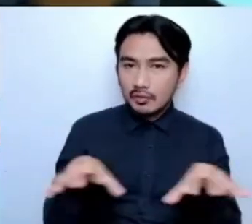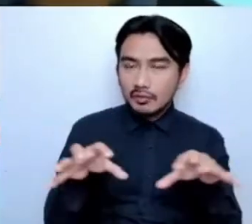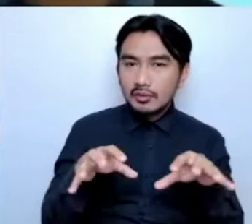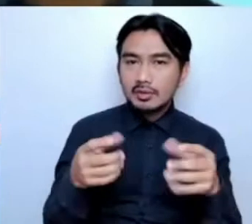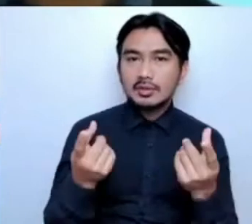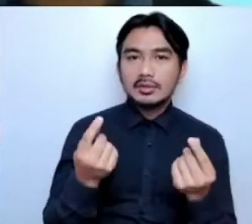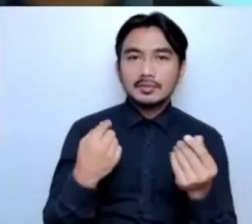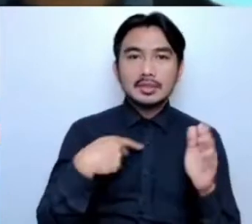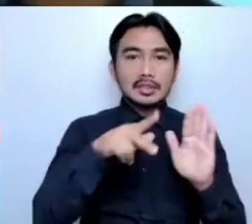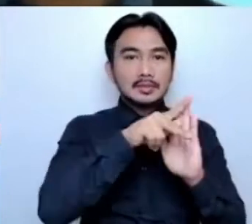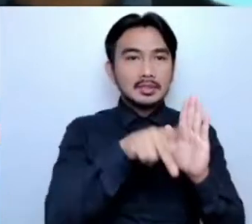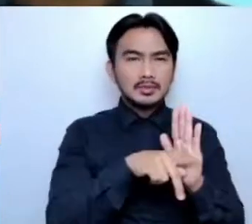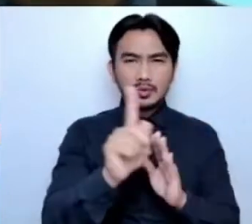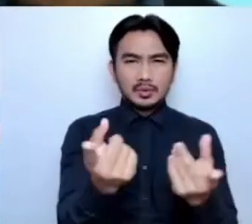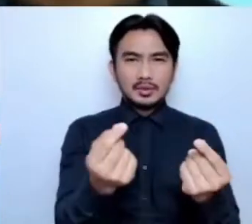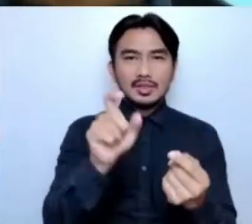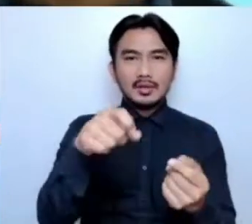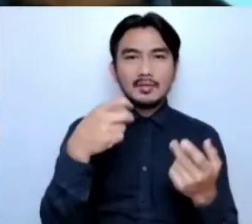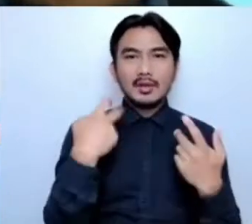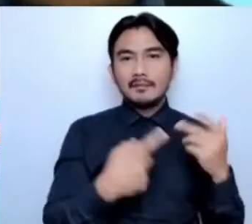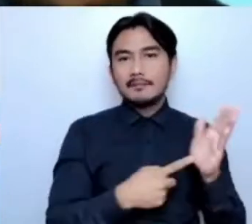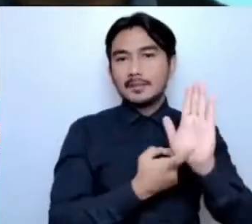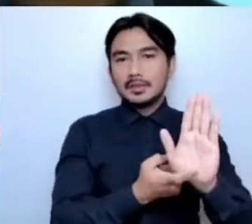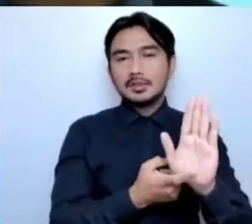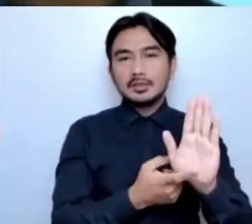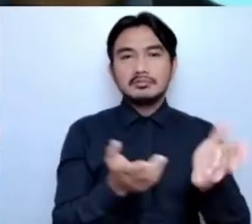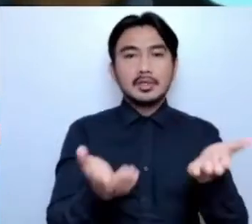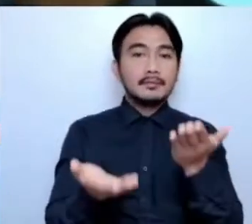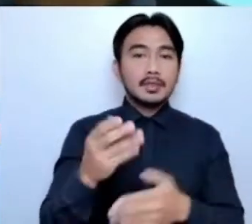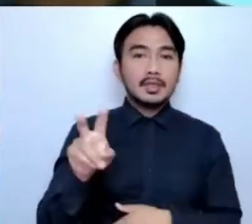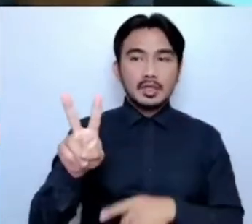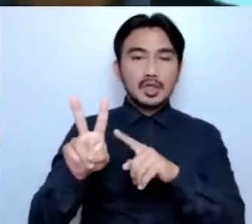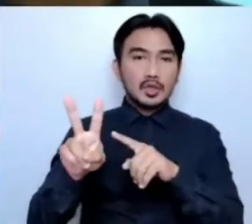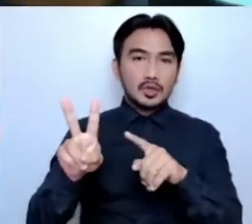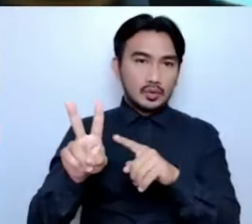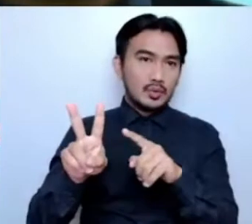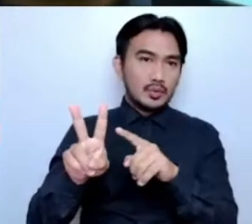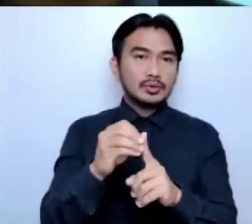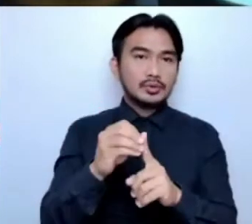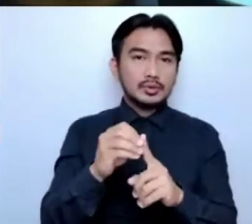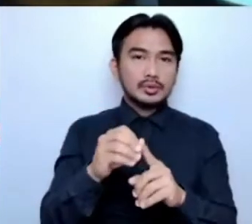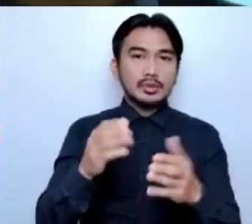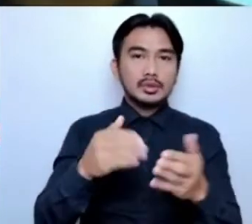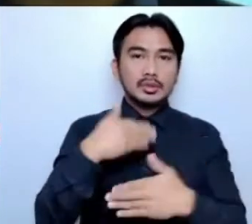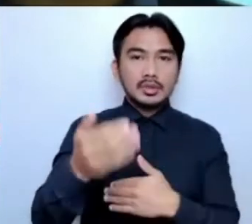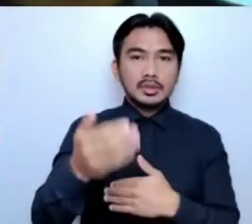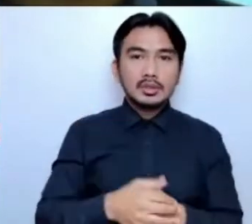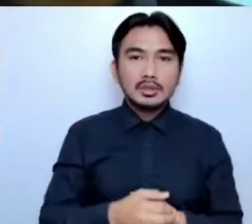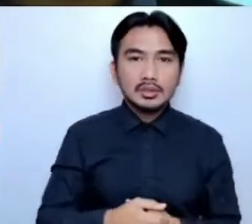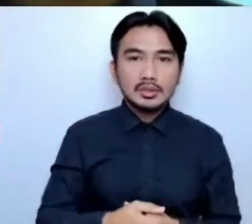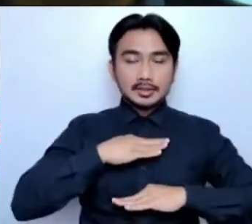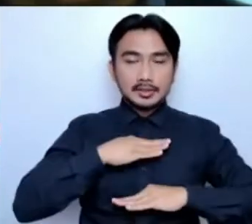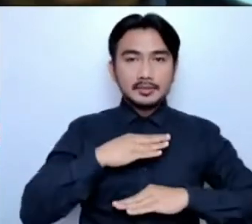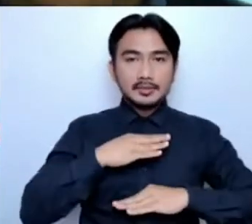be present in at least 2 components, while in satisfactory, present